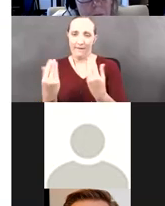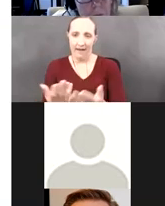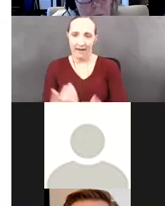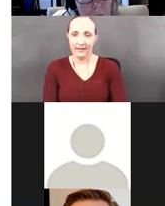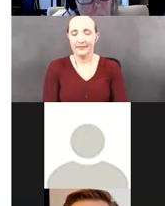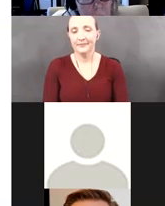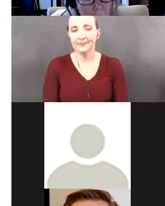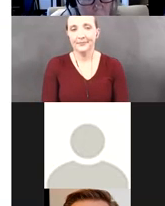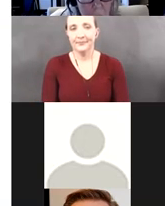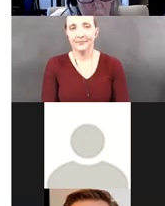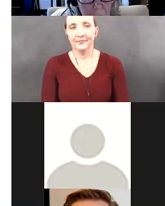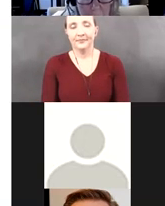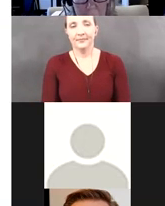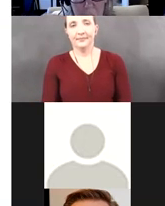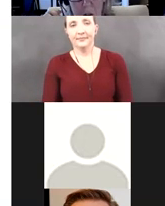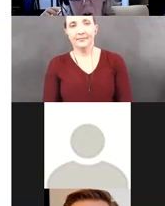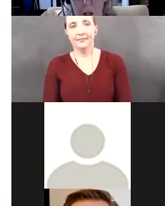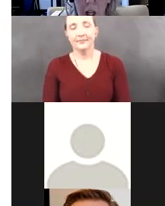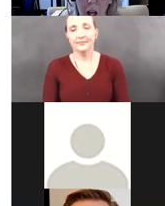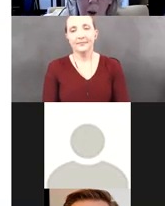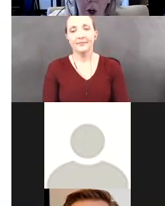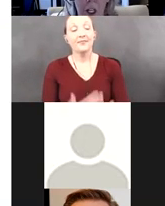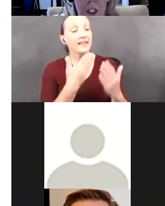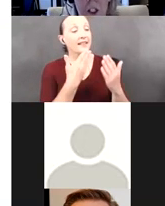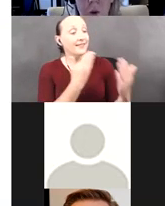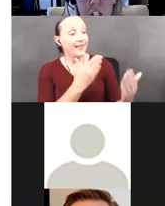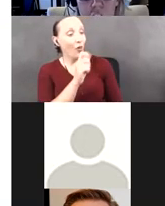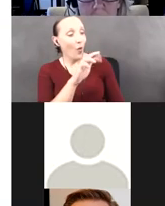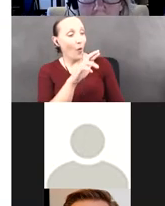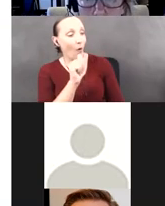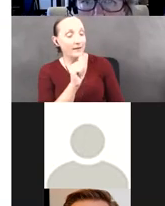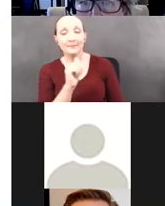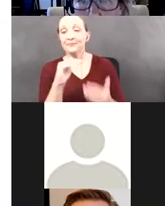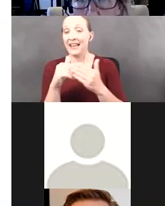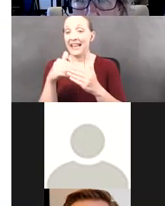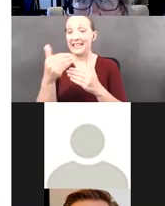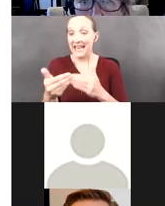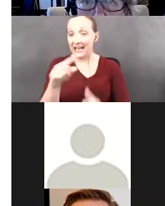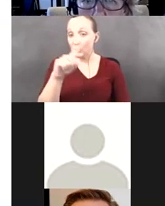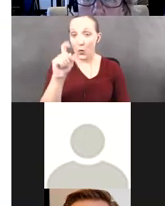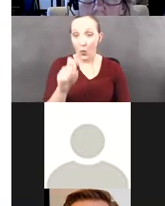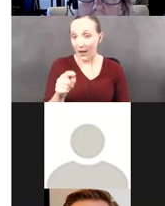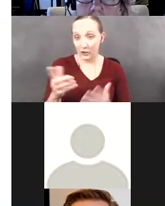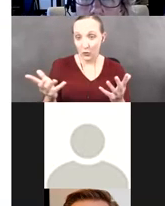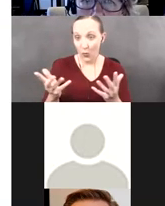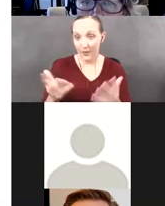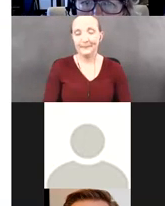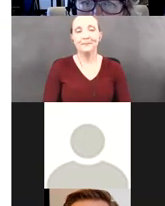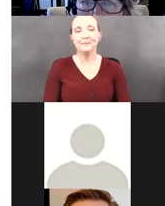el maestro darle a su hijo. Thank you, Laura. Our next Gracias, Laura. question La says, siguiente pregunta dice,